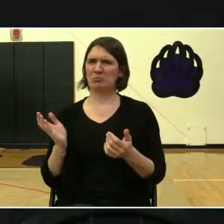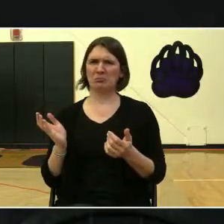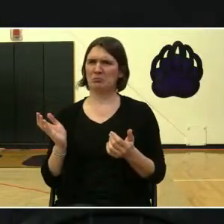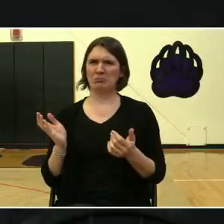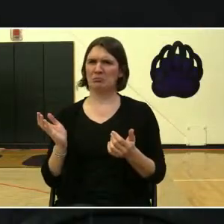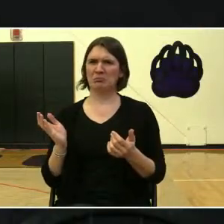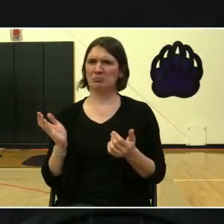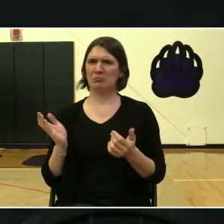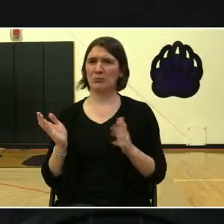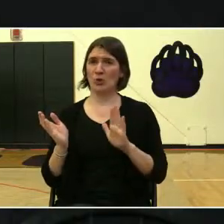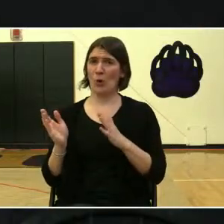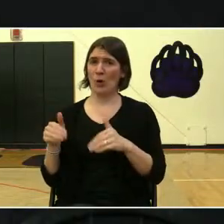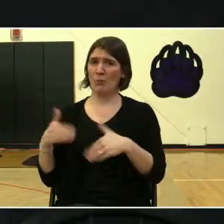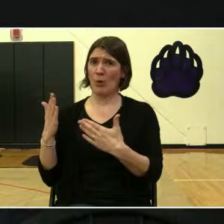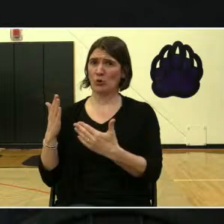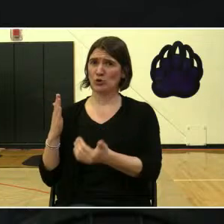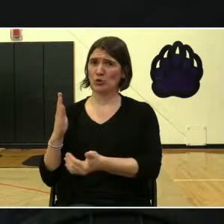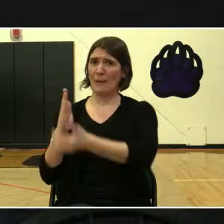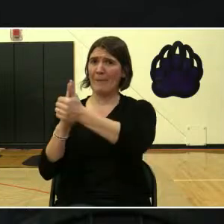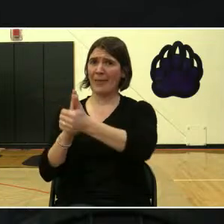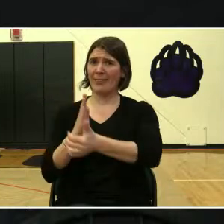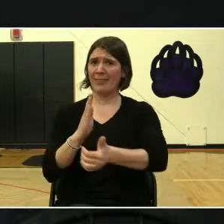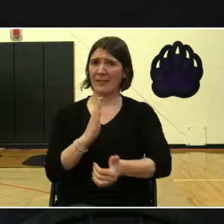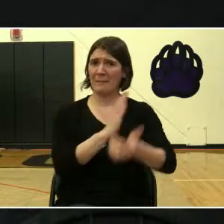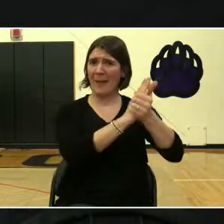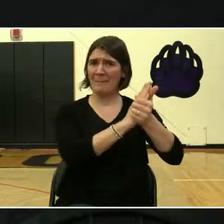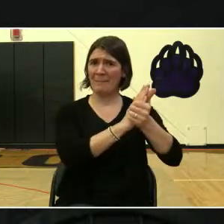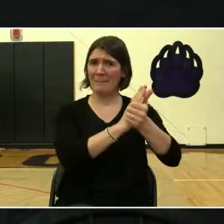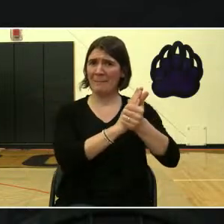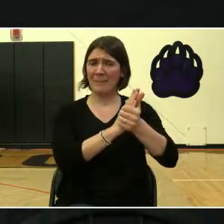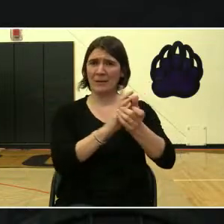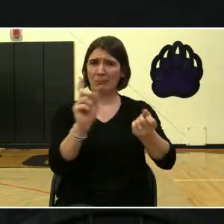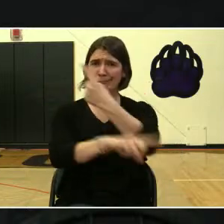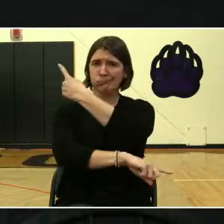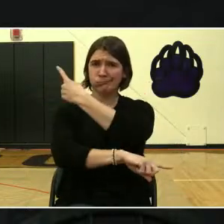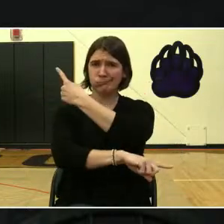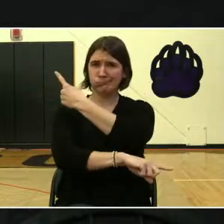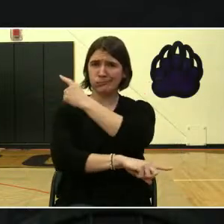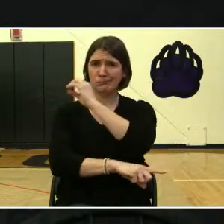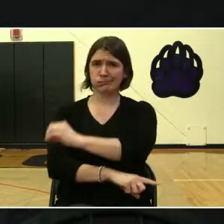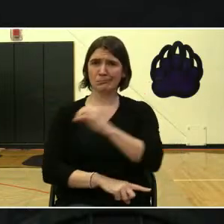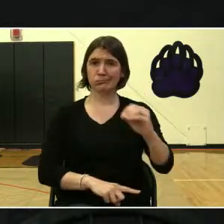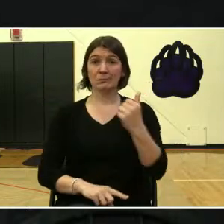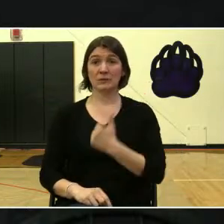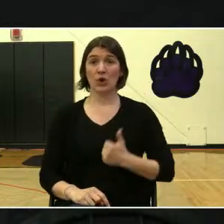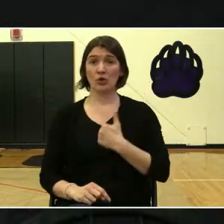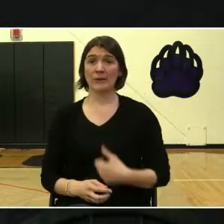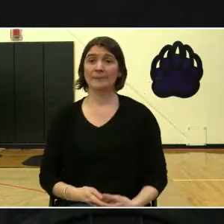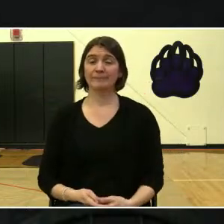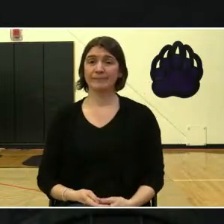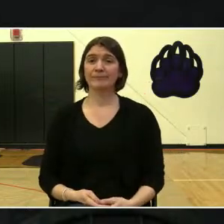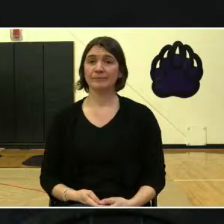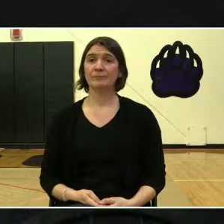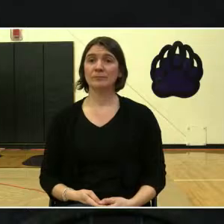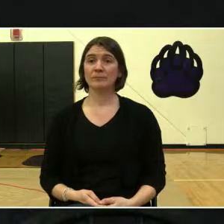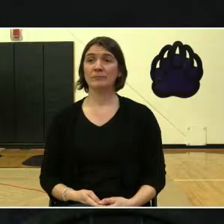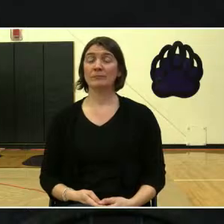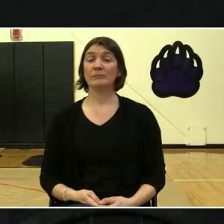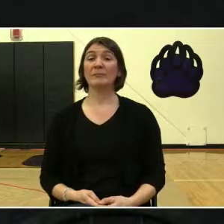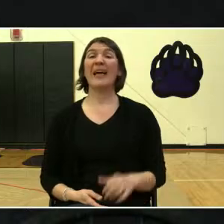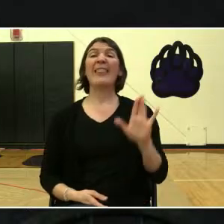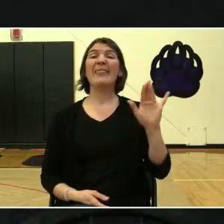um motion um is not an order um the time for a